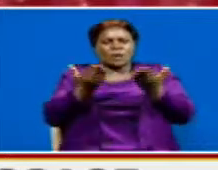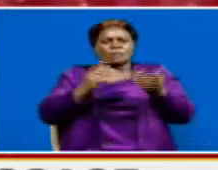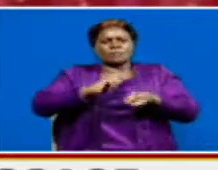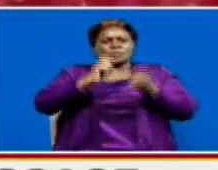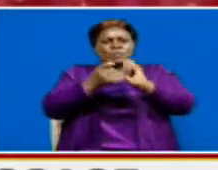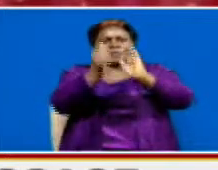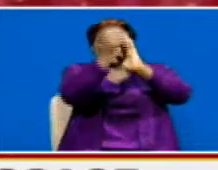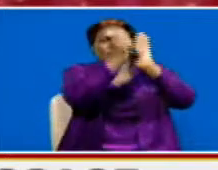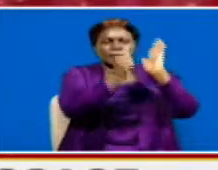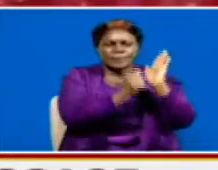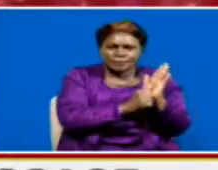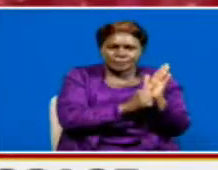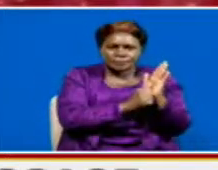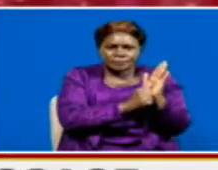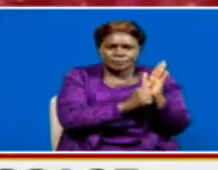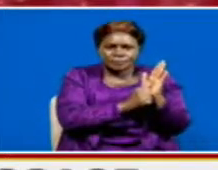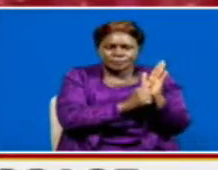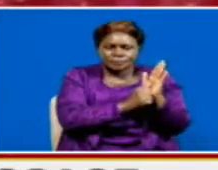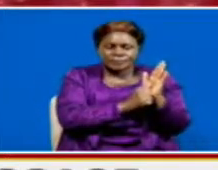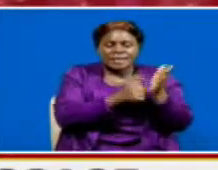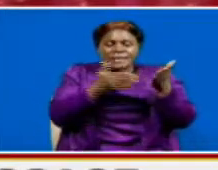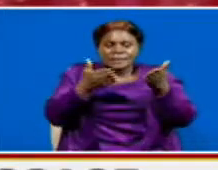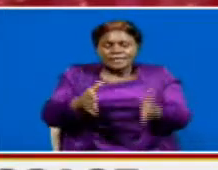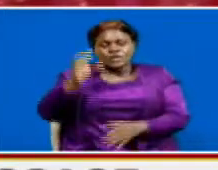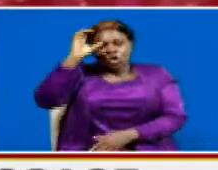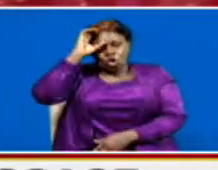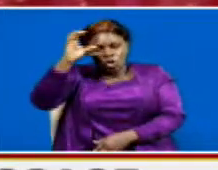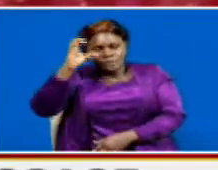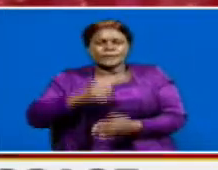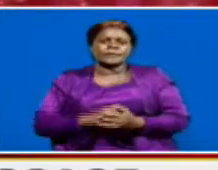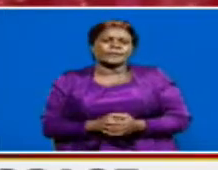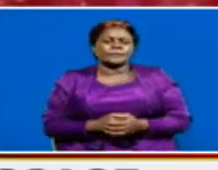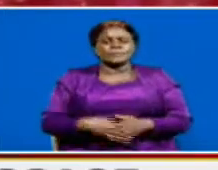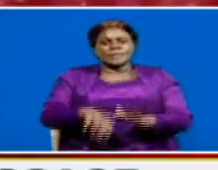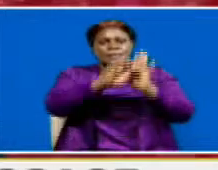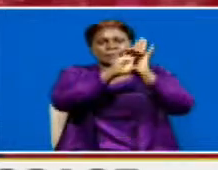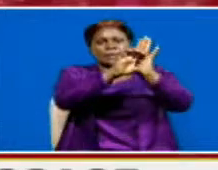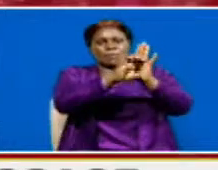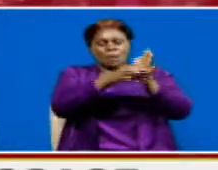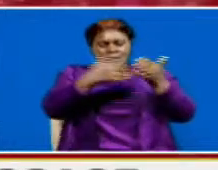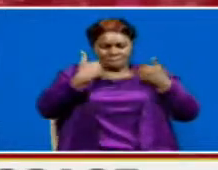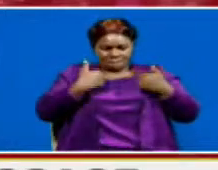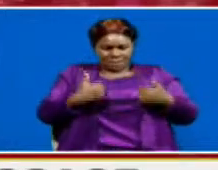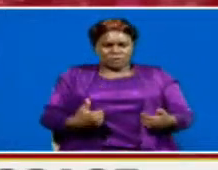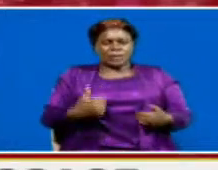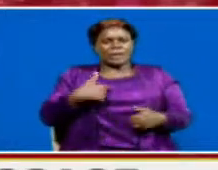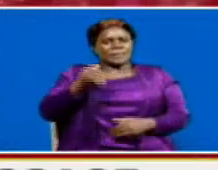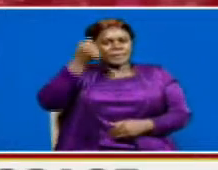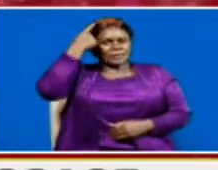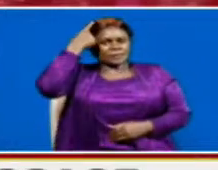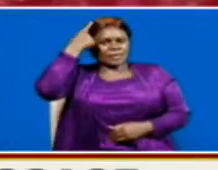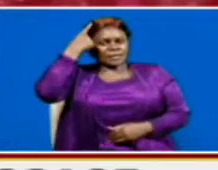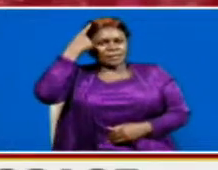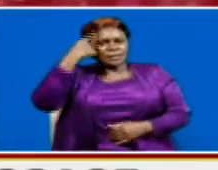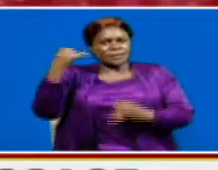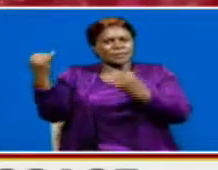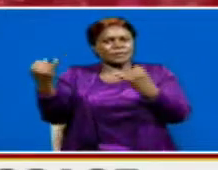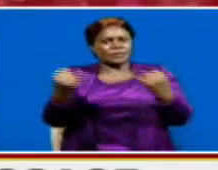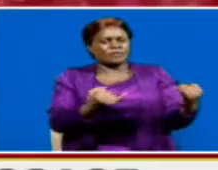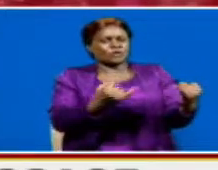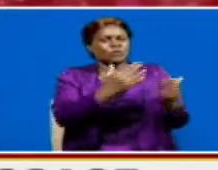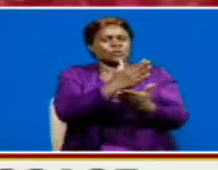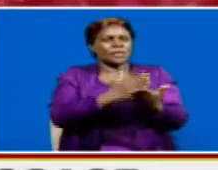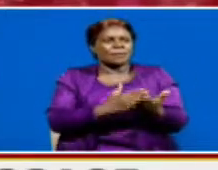transformation agenda. It is in this context, for example, that I understand the invitation by